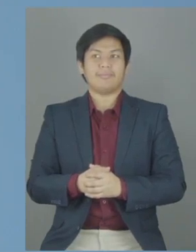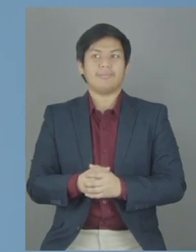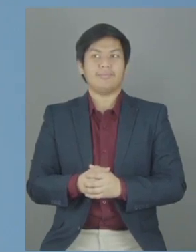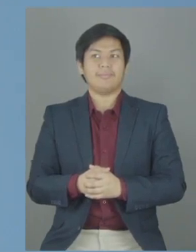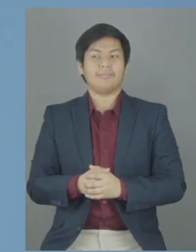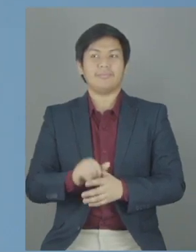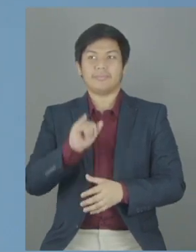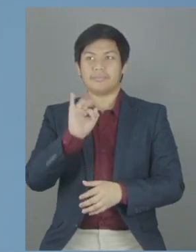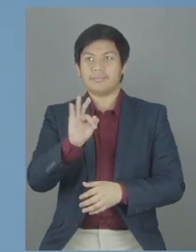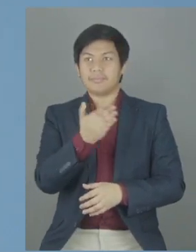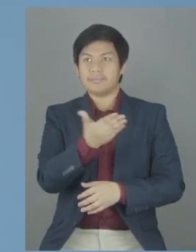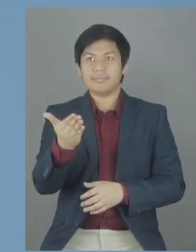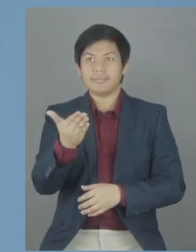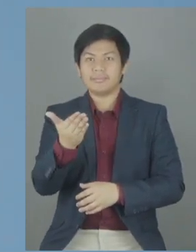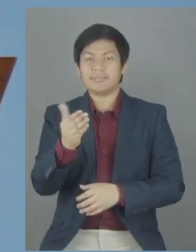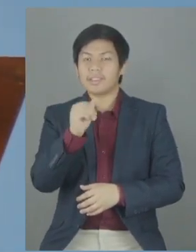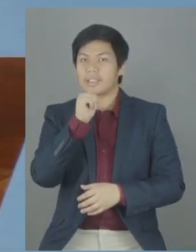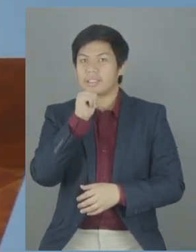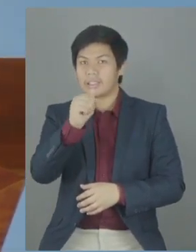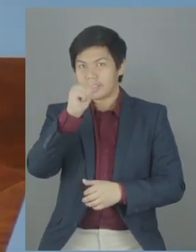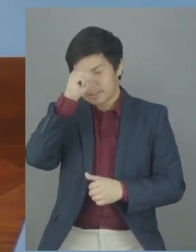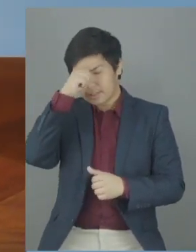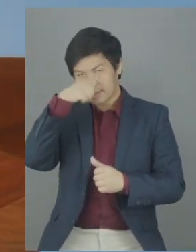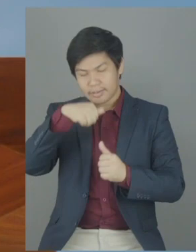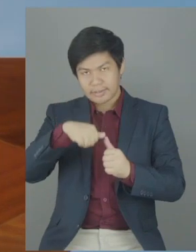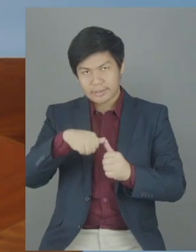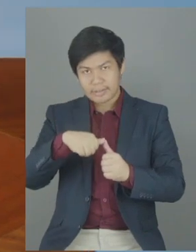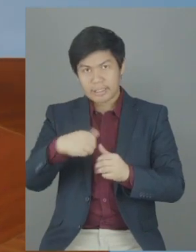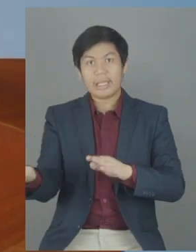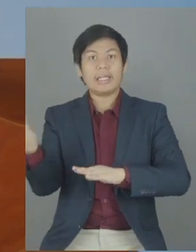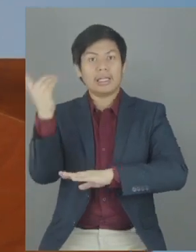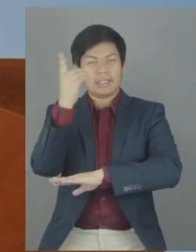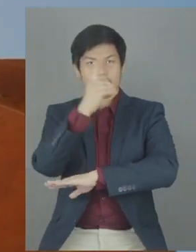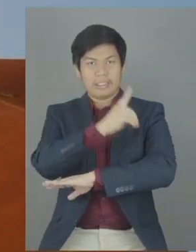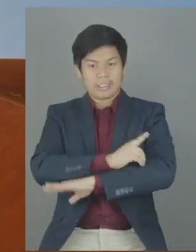If you do not remember these pains,